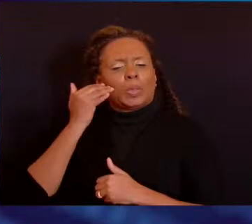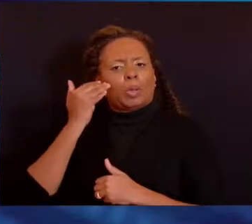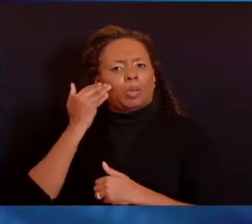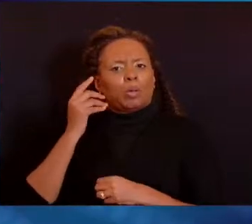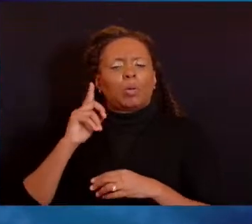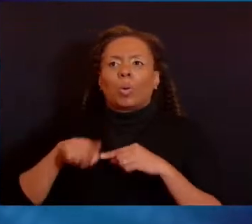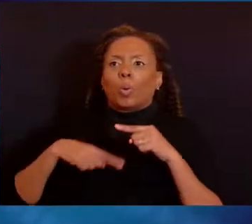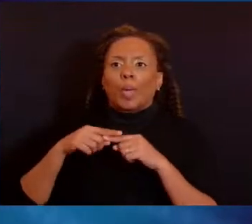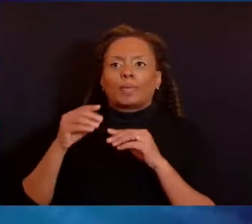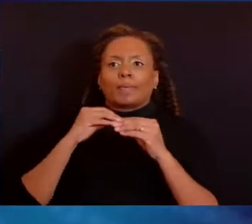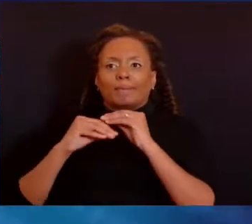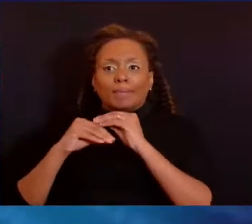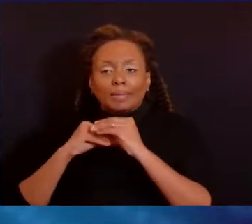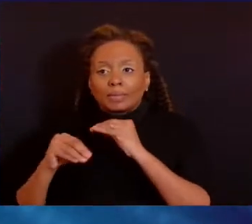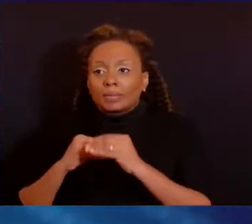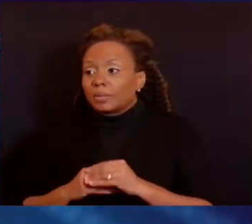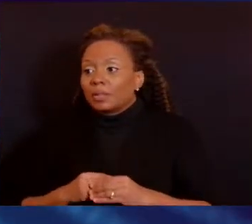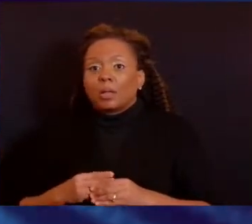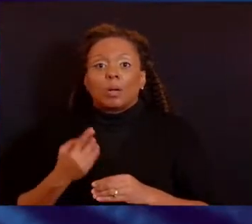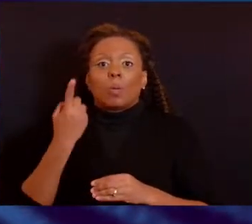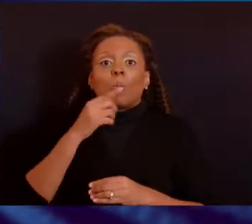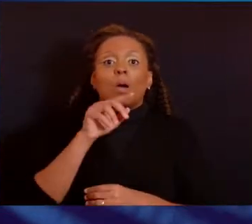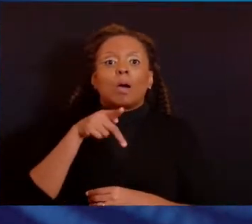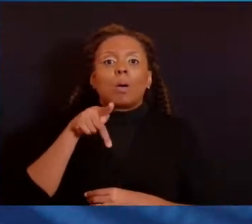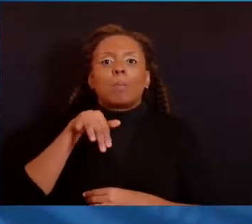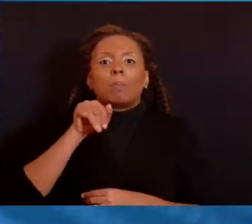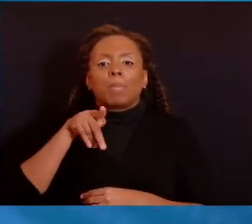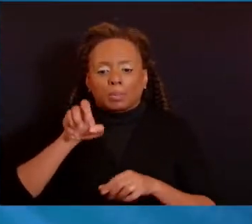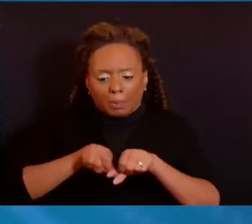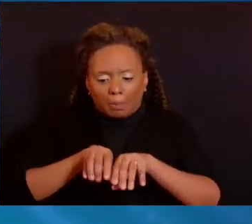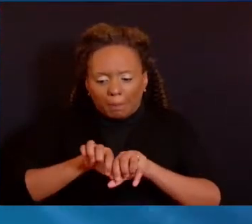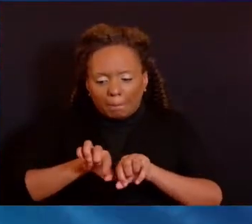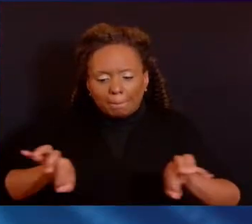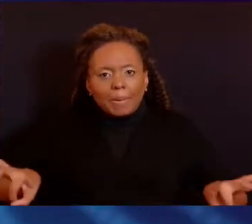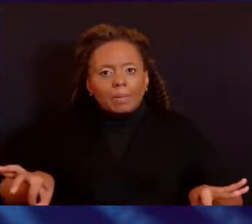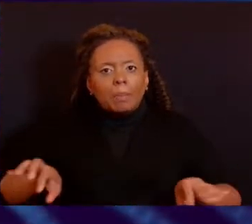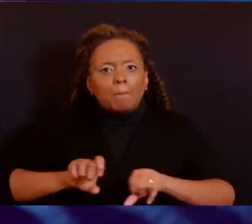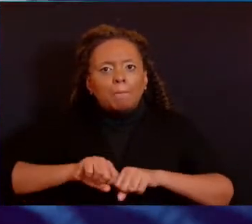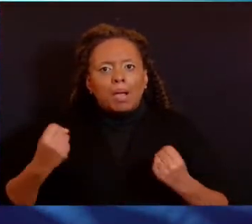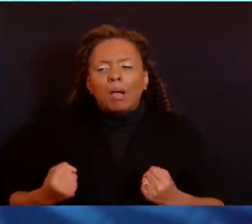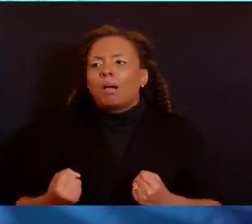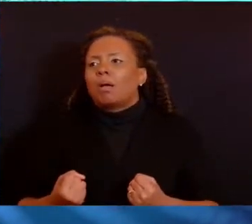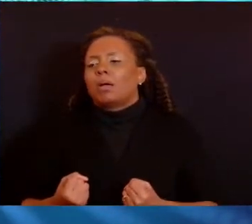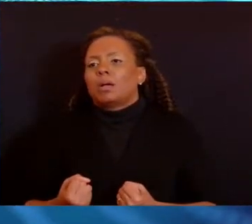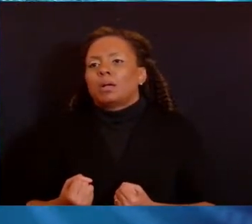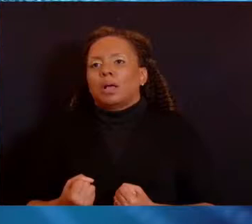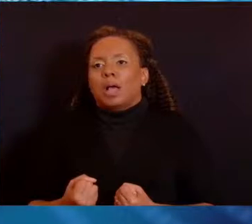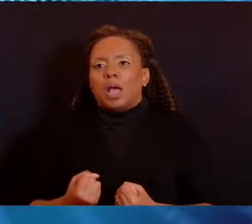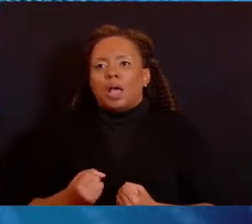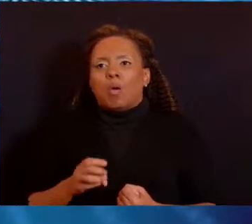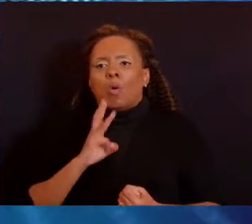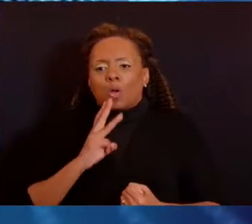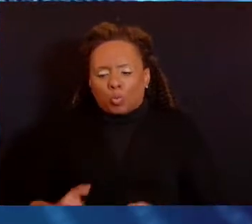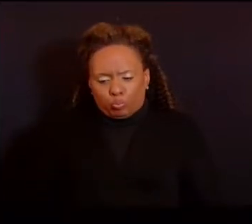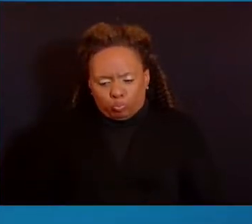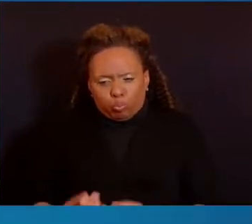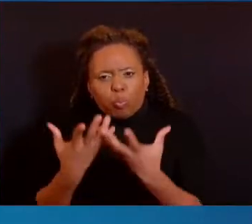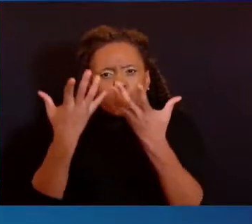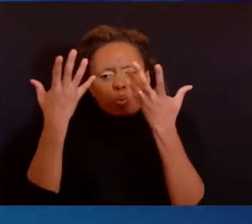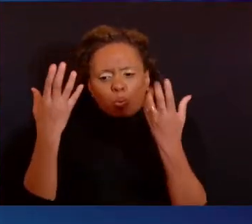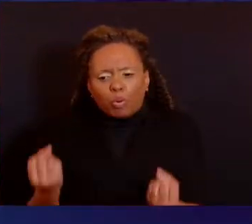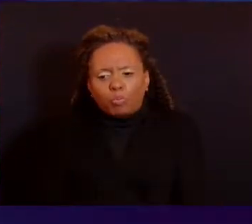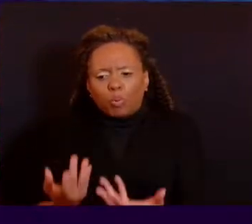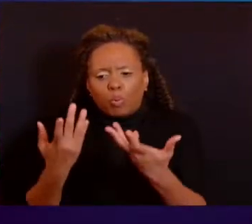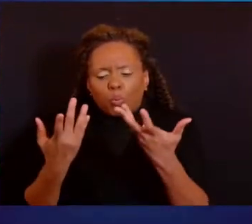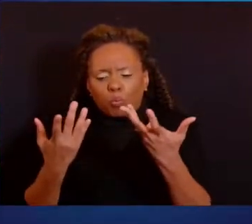there was a burst pipe in the area, I believe, and essentially the canal started to flood, and they're saying that at that point